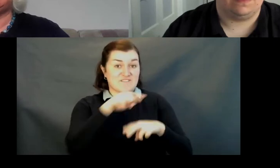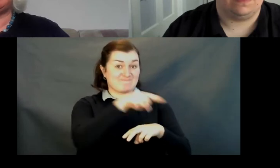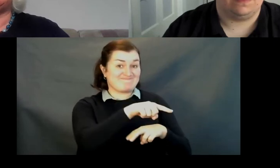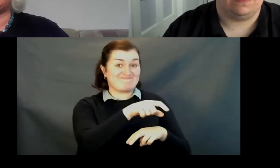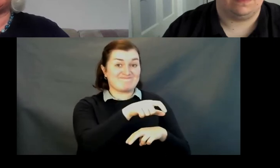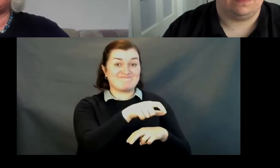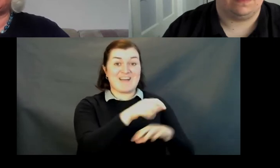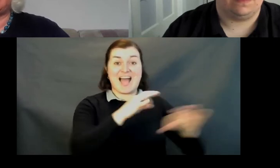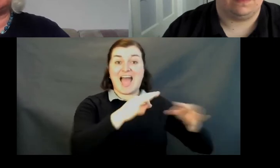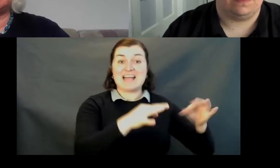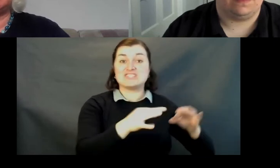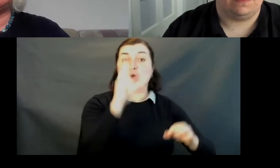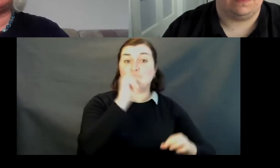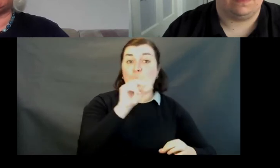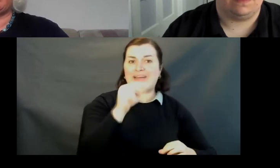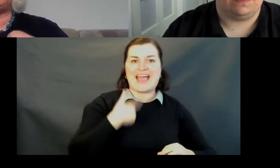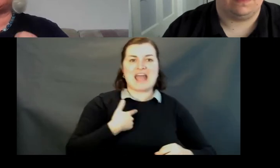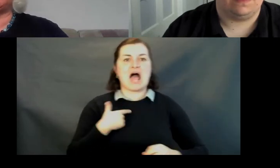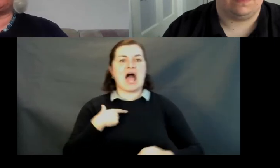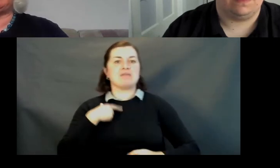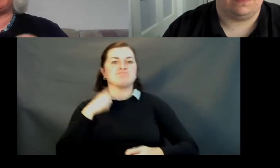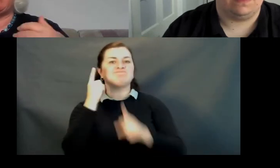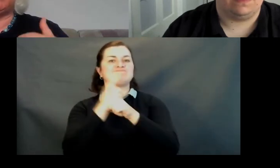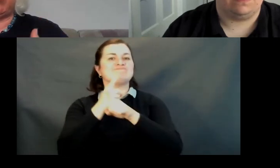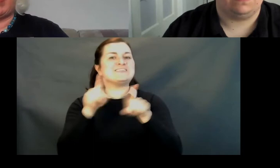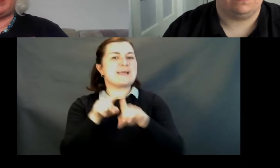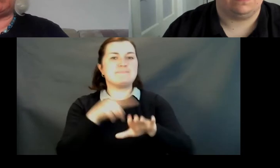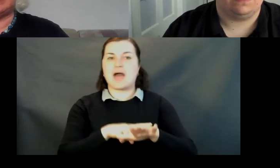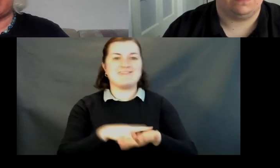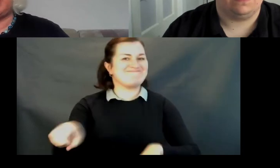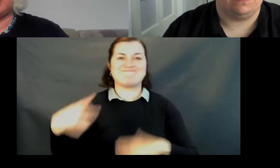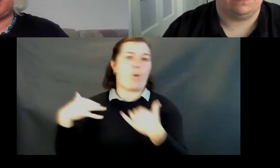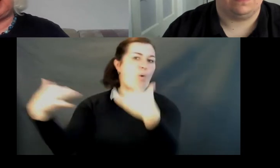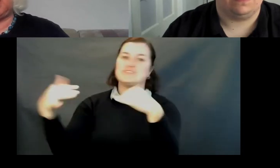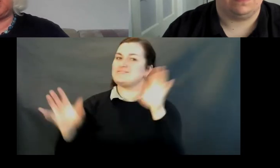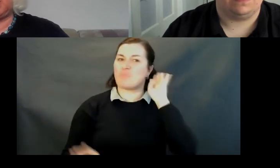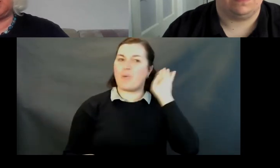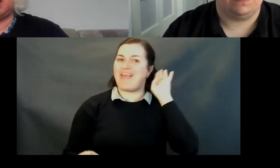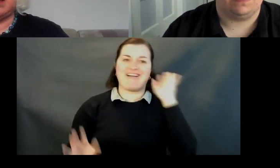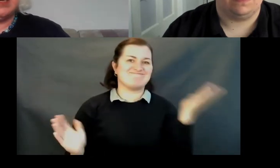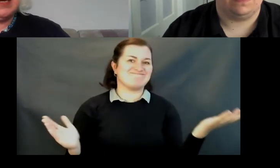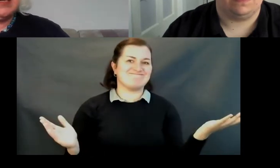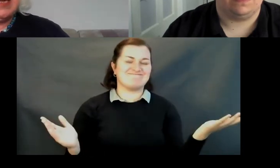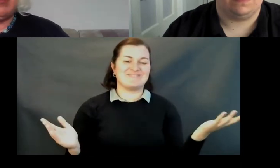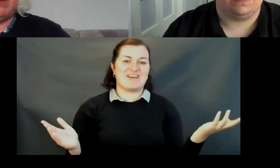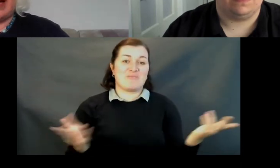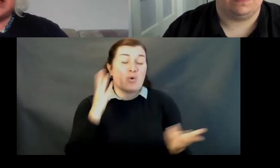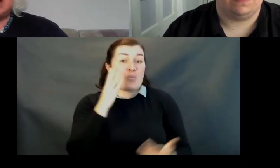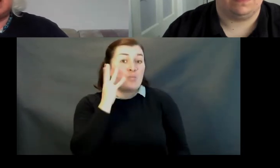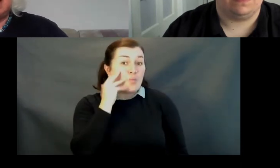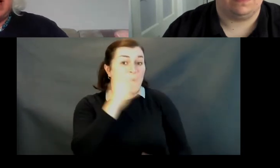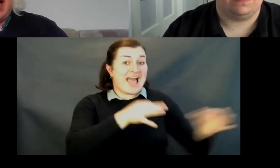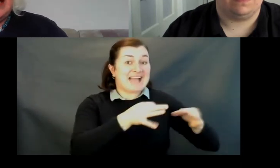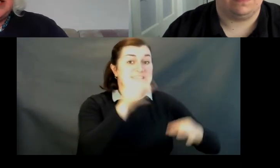me and they won't hear somebody else. So I've just got to be out of the way when somebody is speaking. Sound